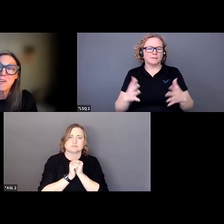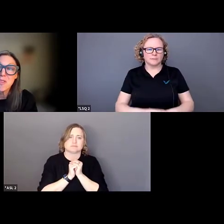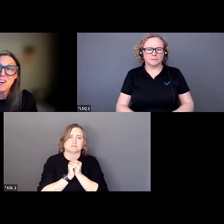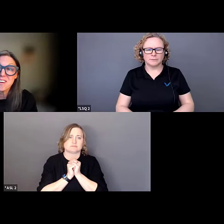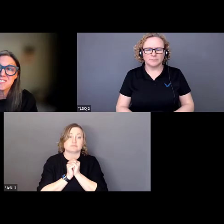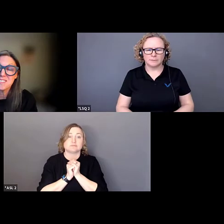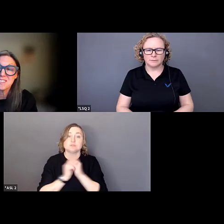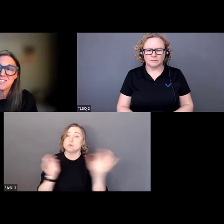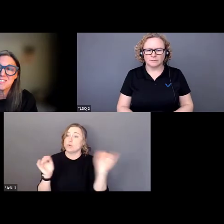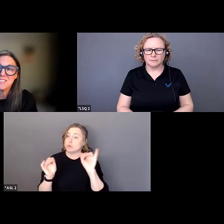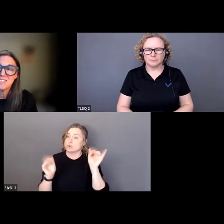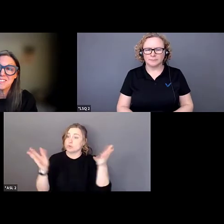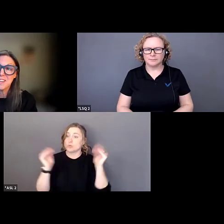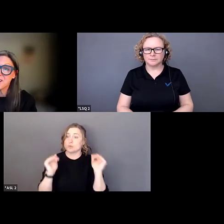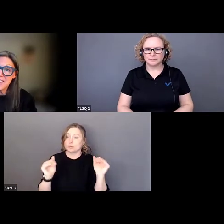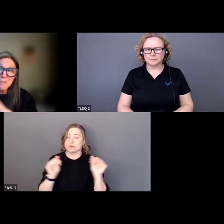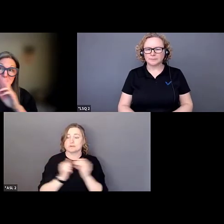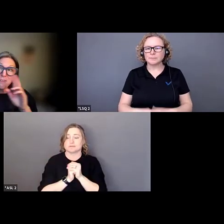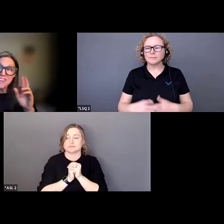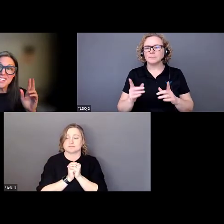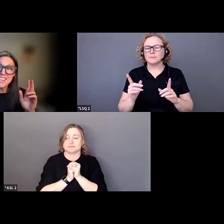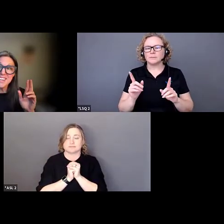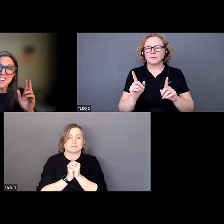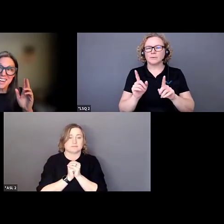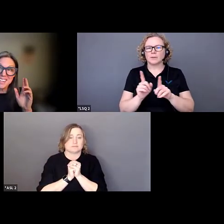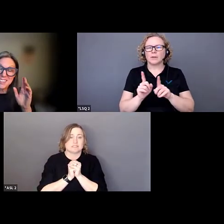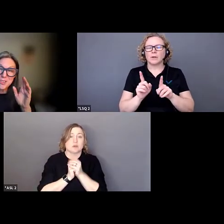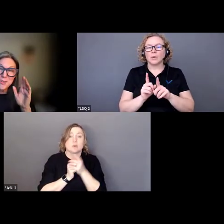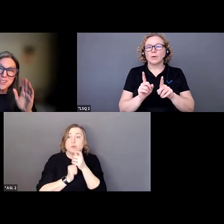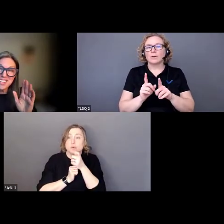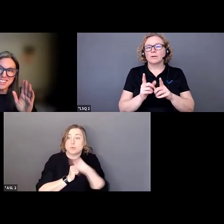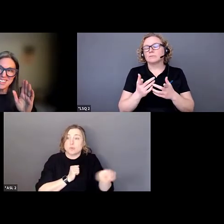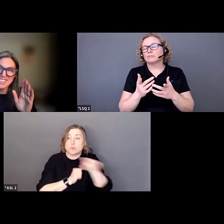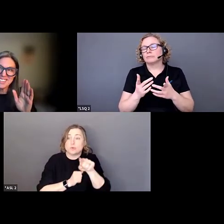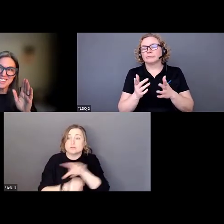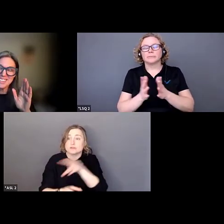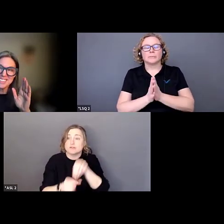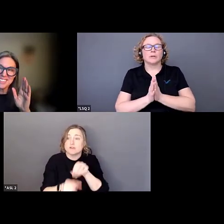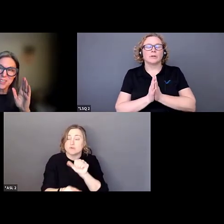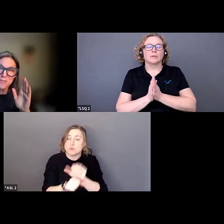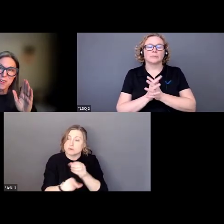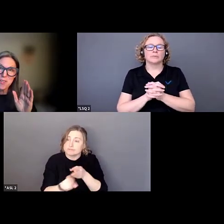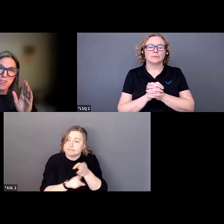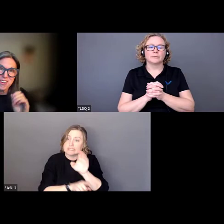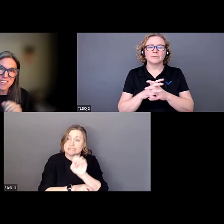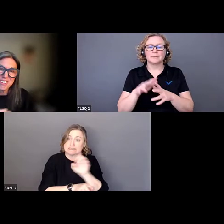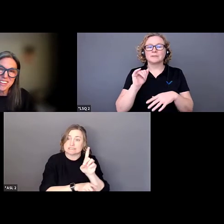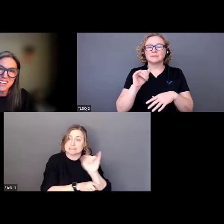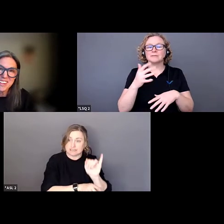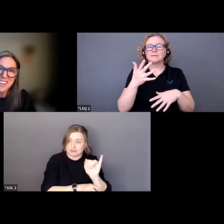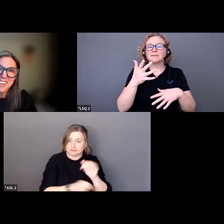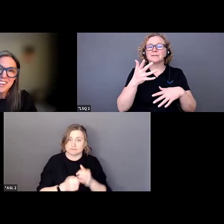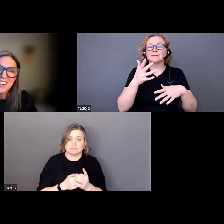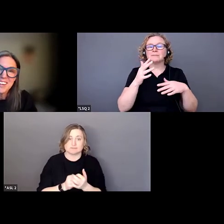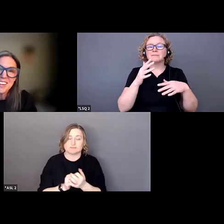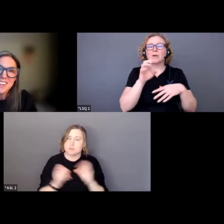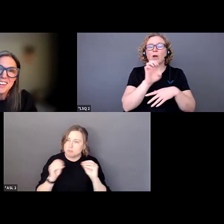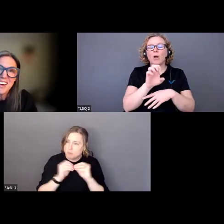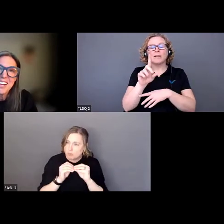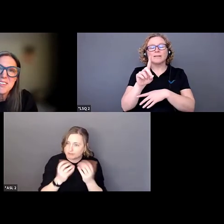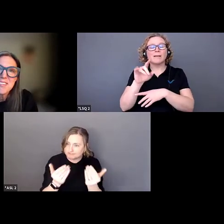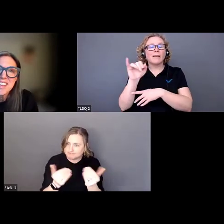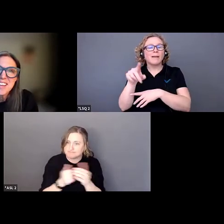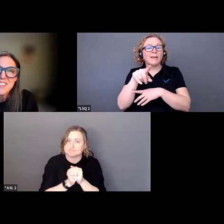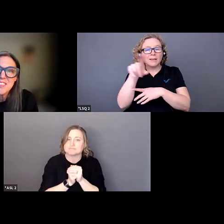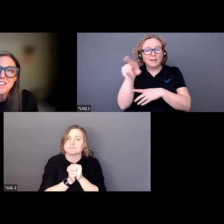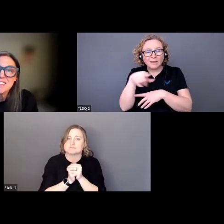And further, and for anybody working in EDI, tune in here. Further,